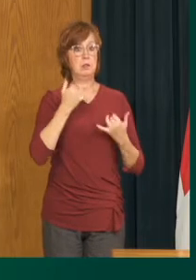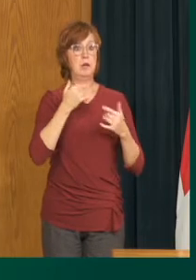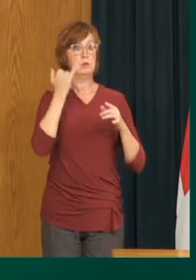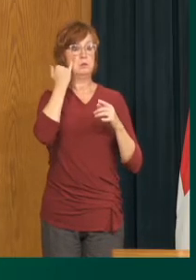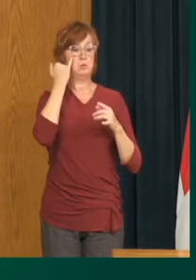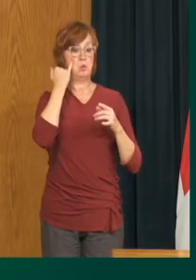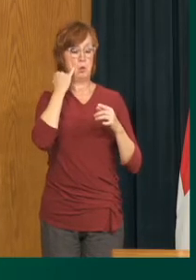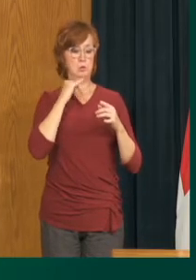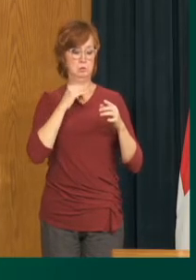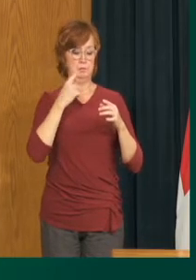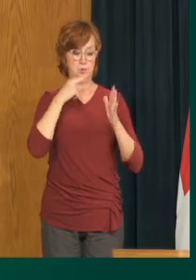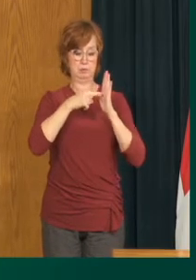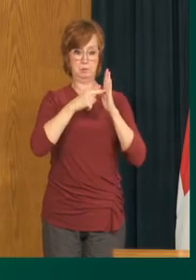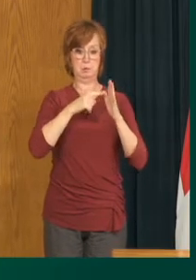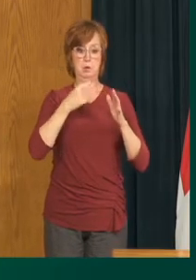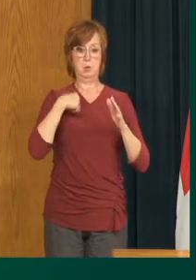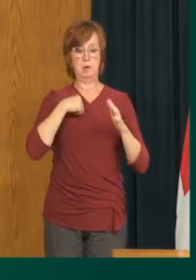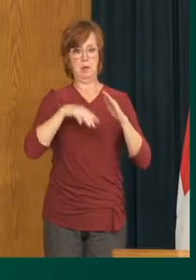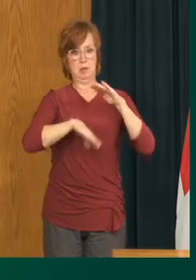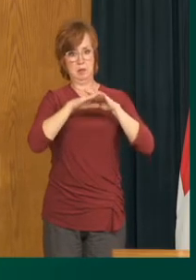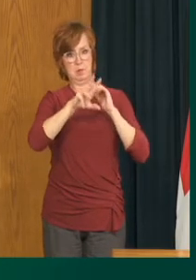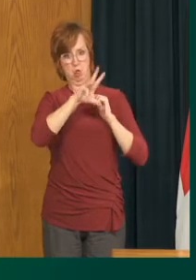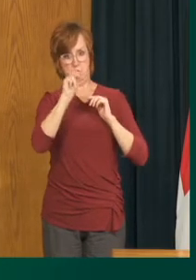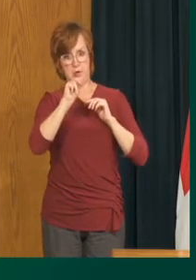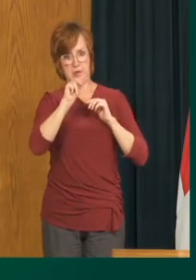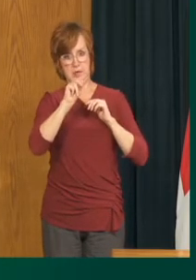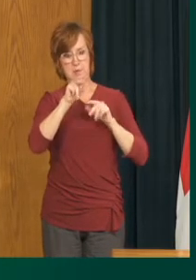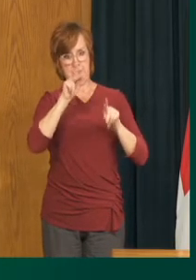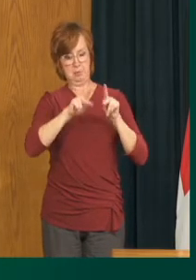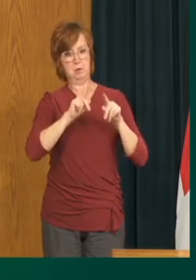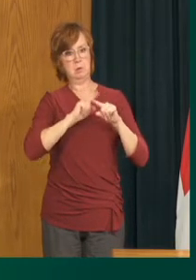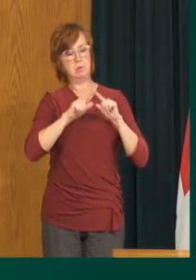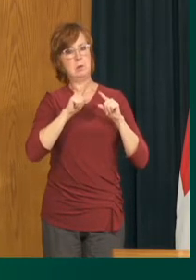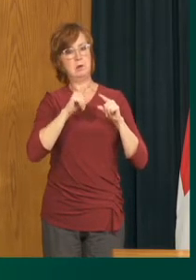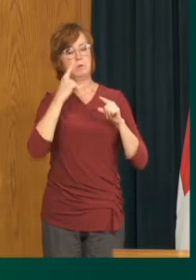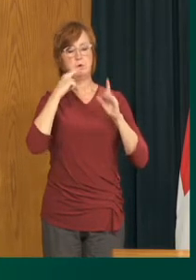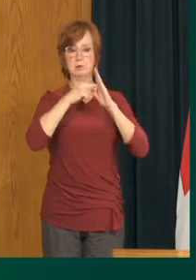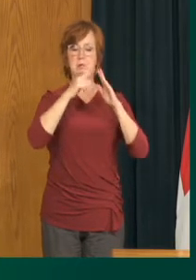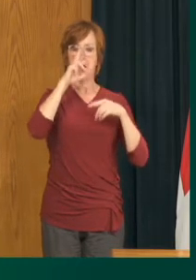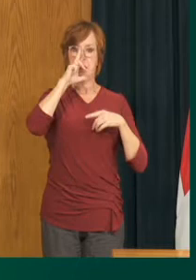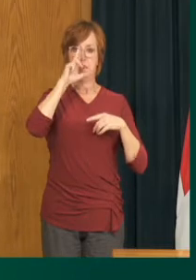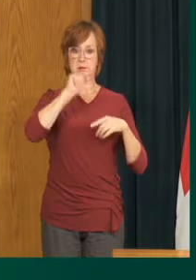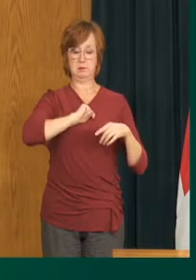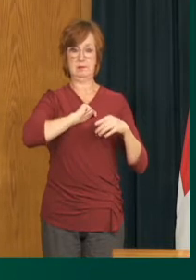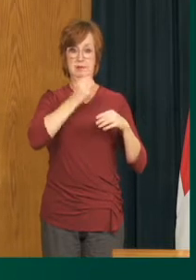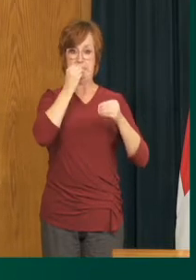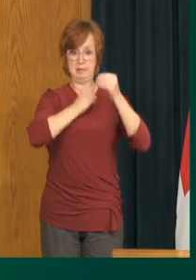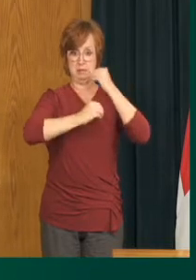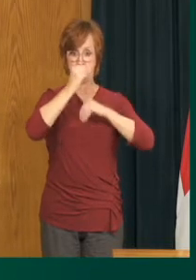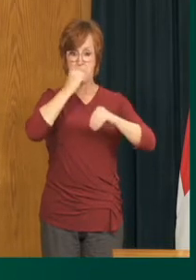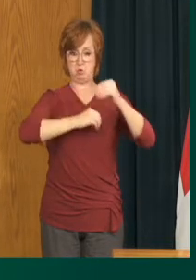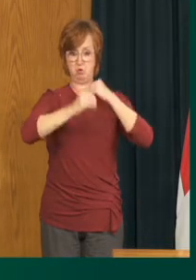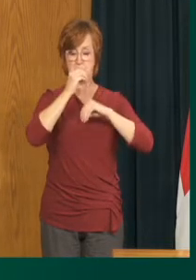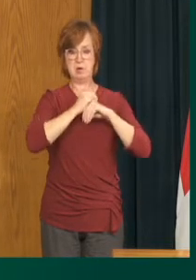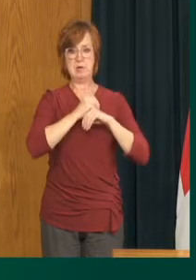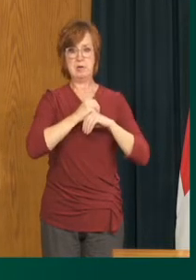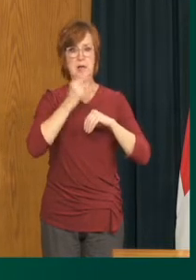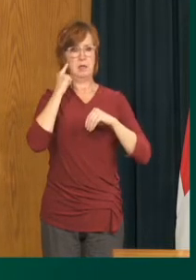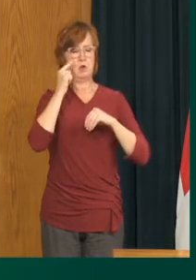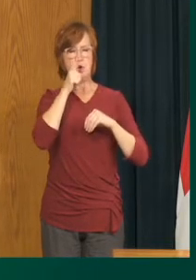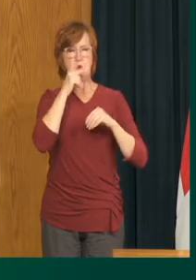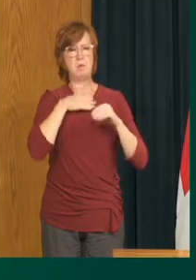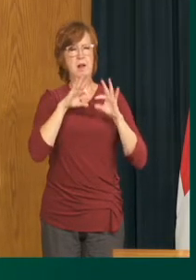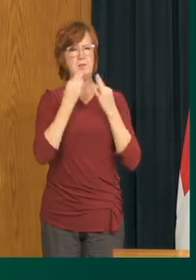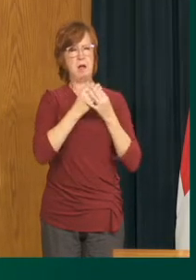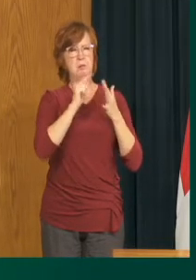Thanksgiving supper, do think about who is part of your extended or virtual household, and try to stick to that, because that's worked so well for